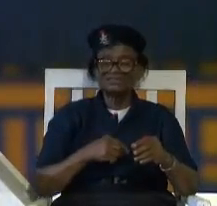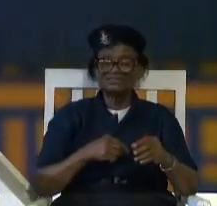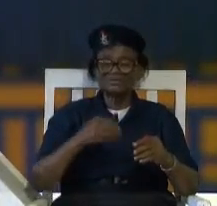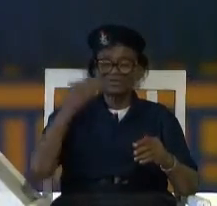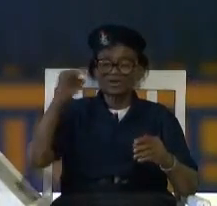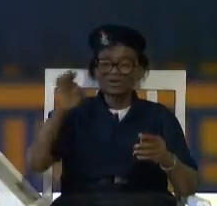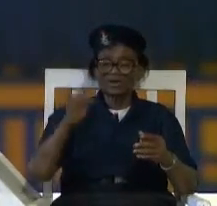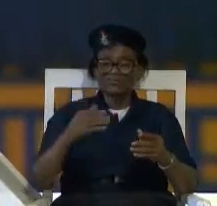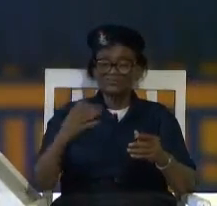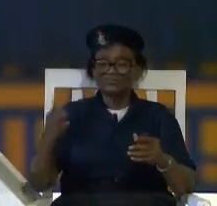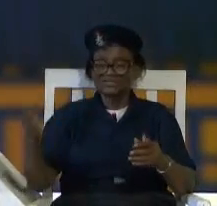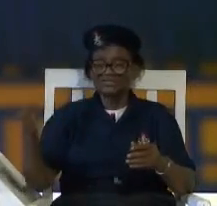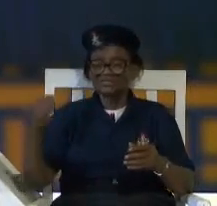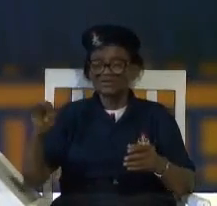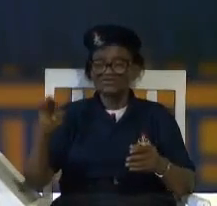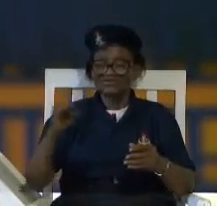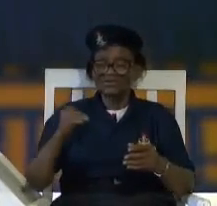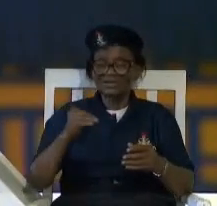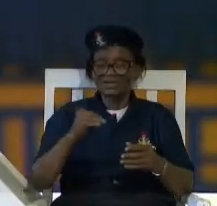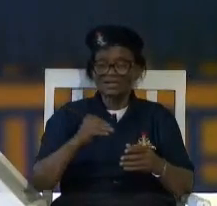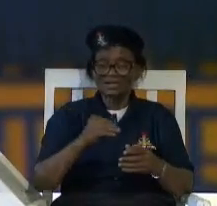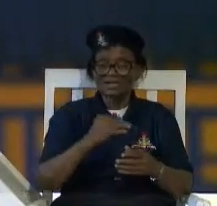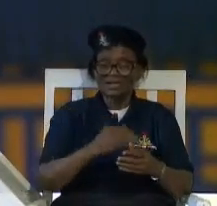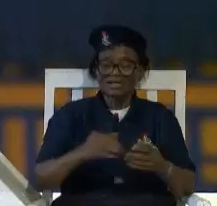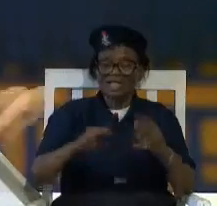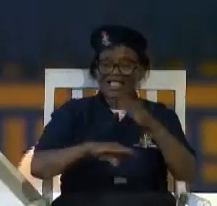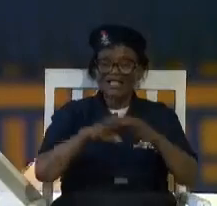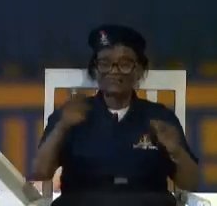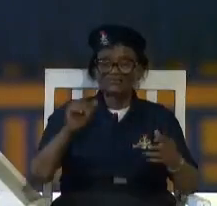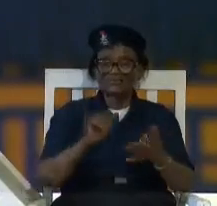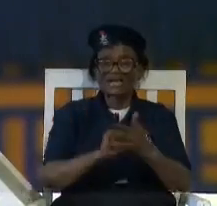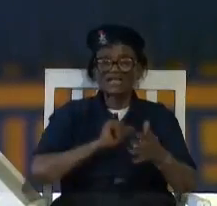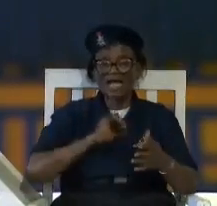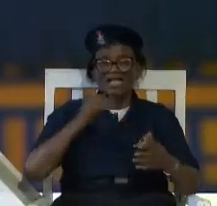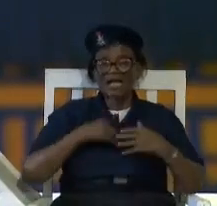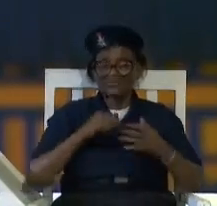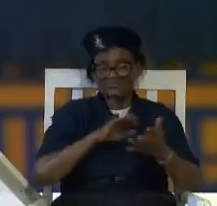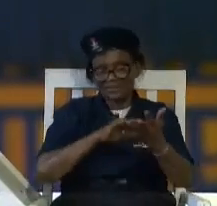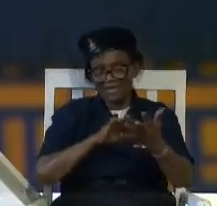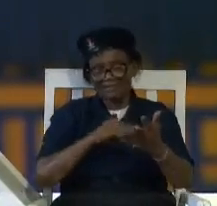of things of heaven that I've learned and forgotten.